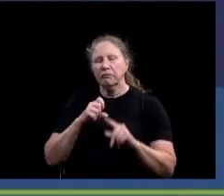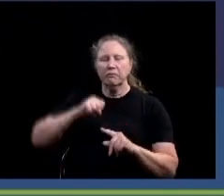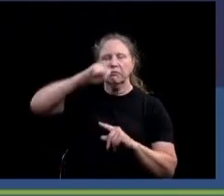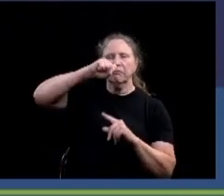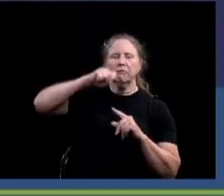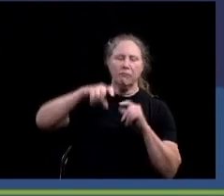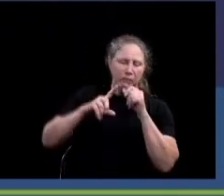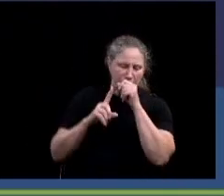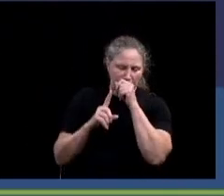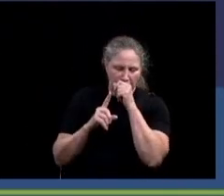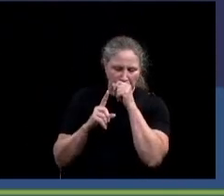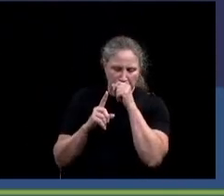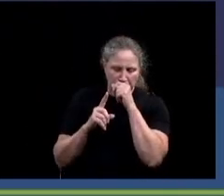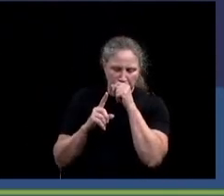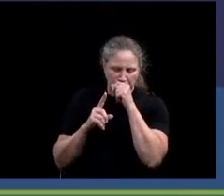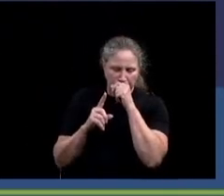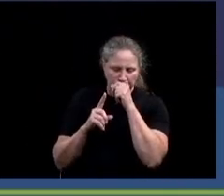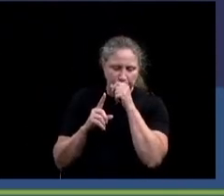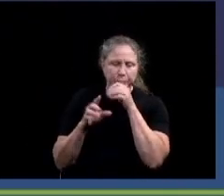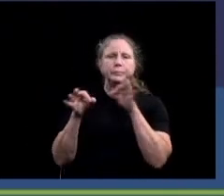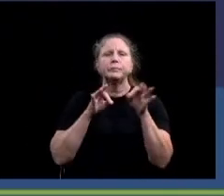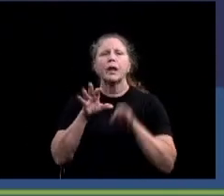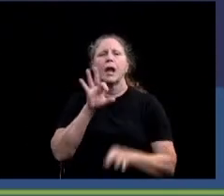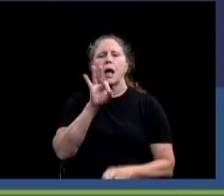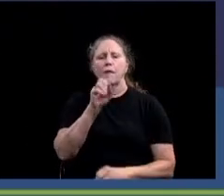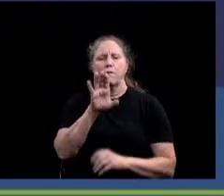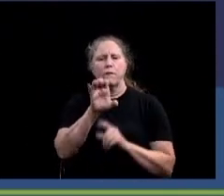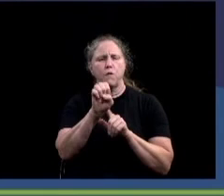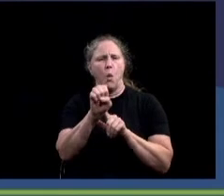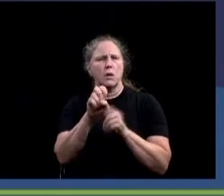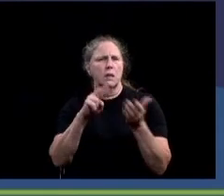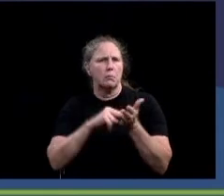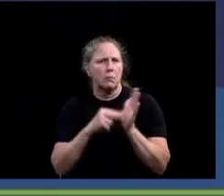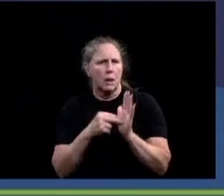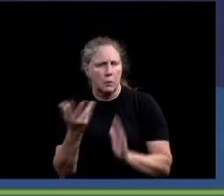force. There have been some